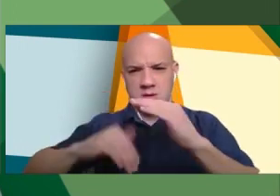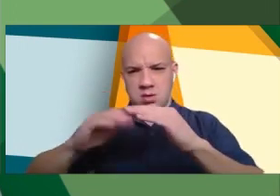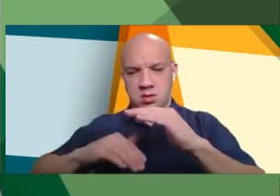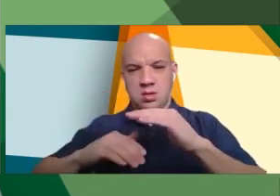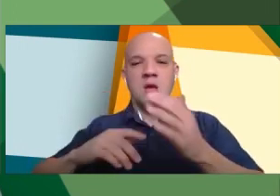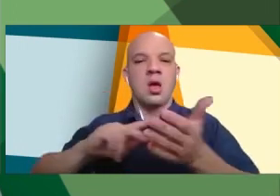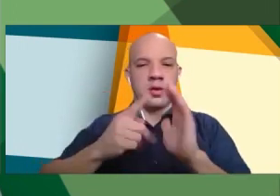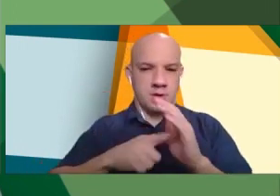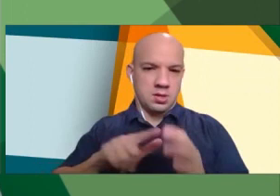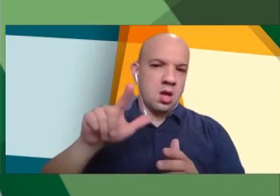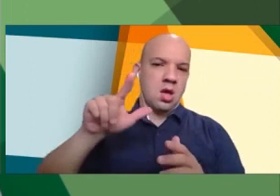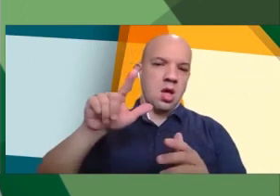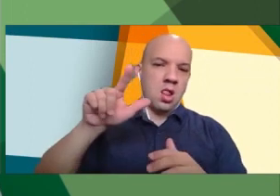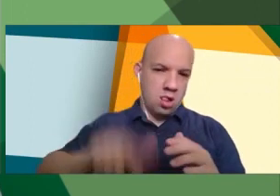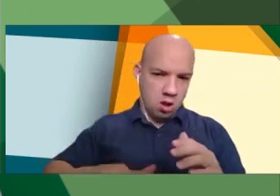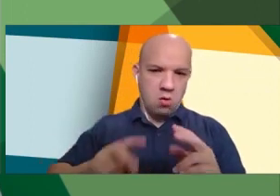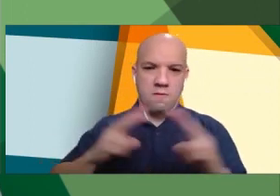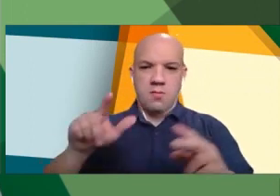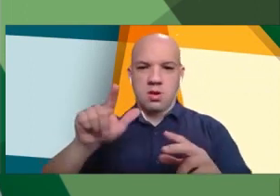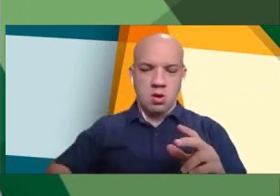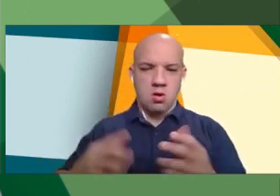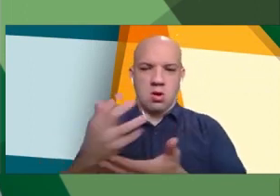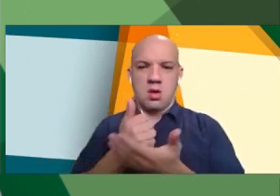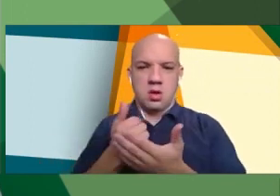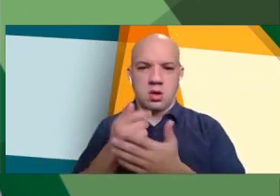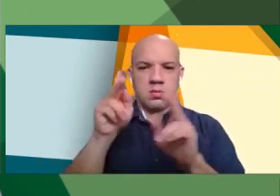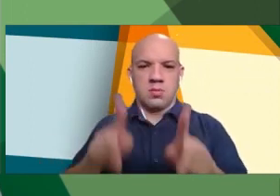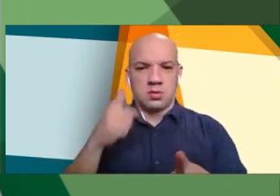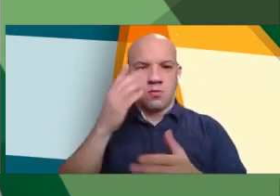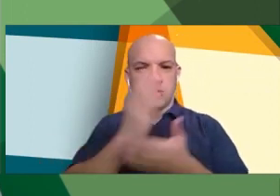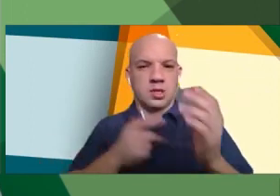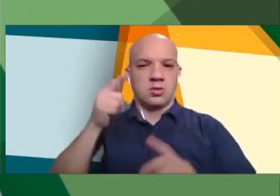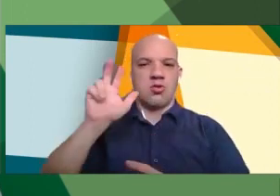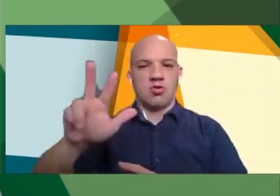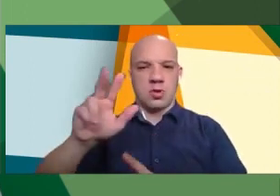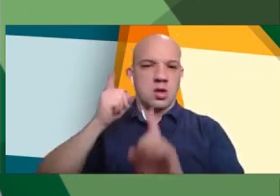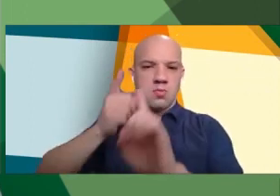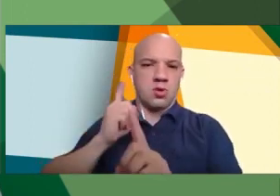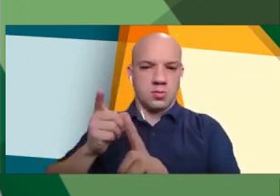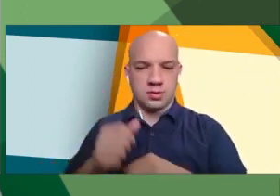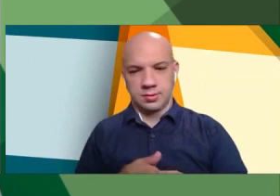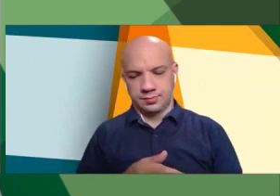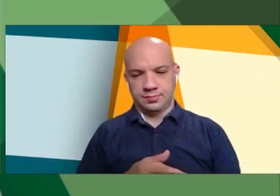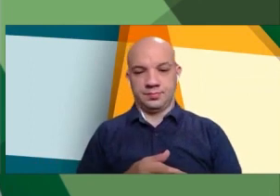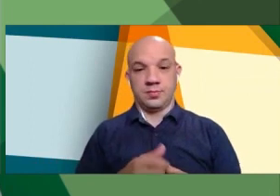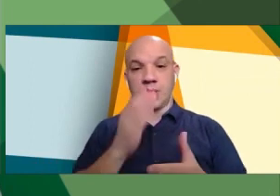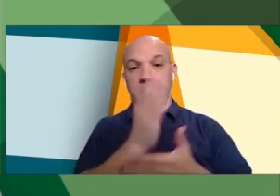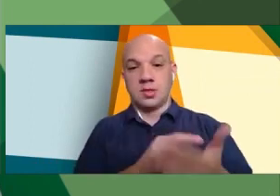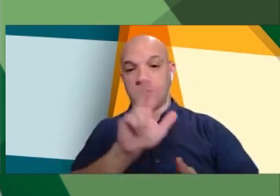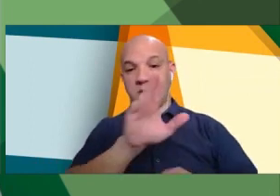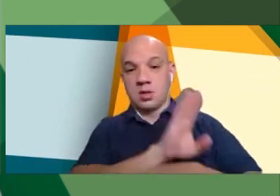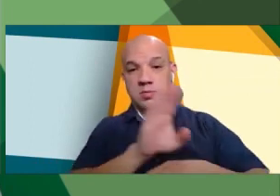low or a very low income person for Section 3 purposes. Section 3 businesses, at